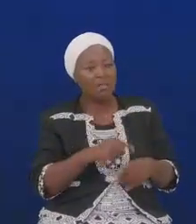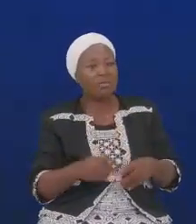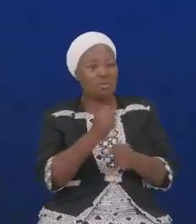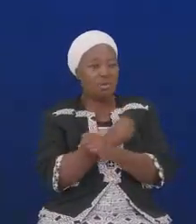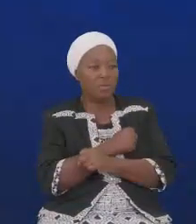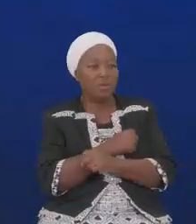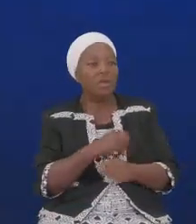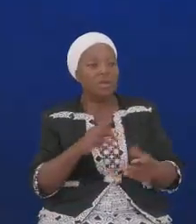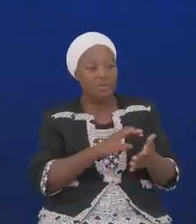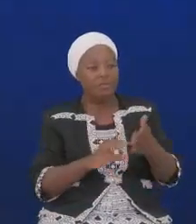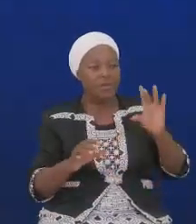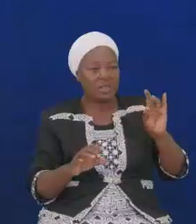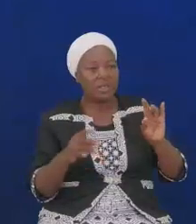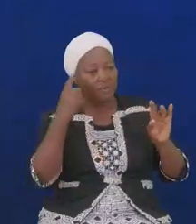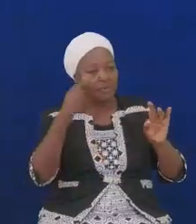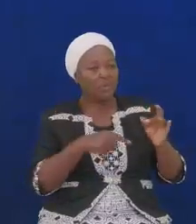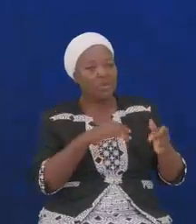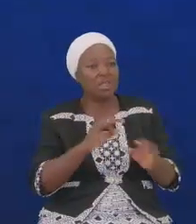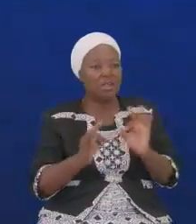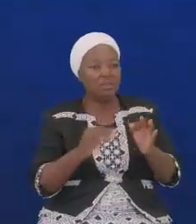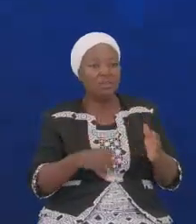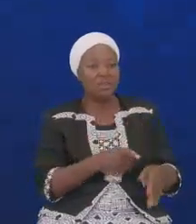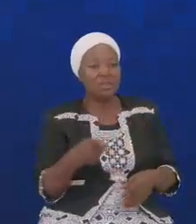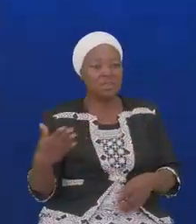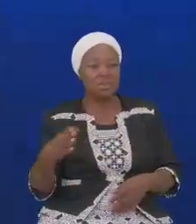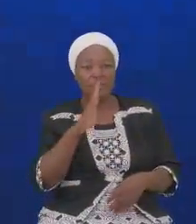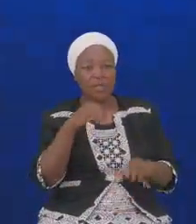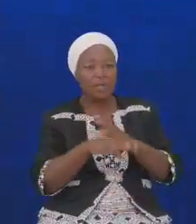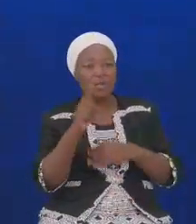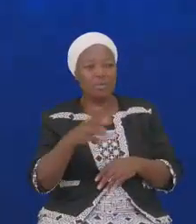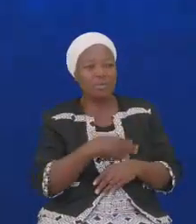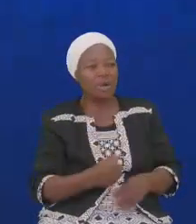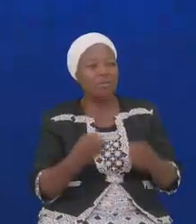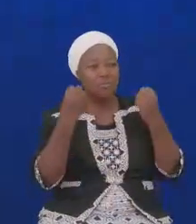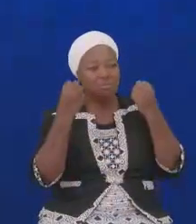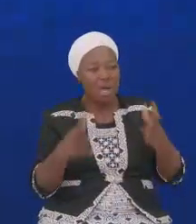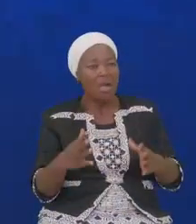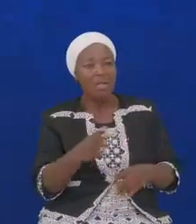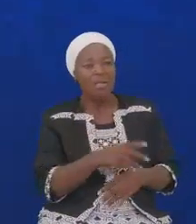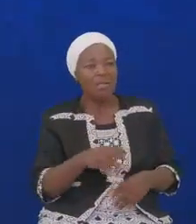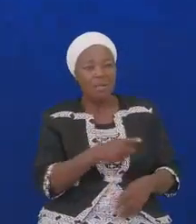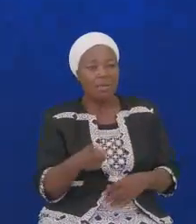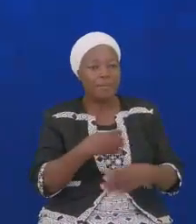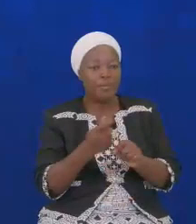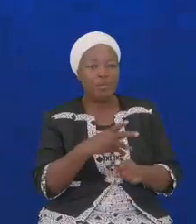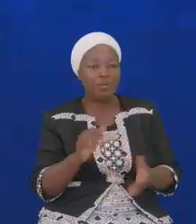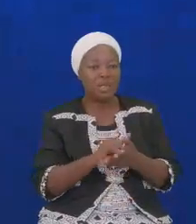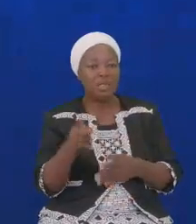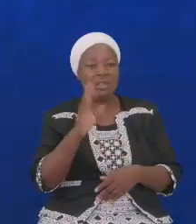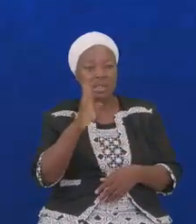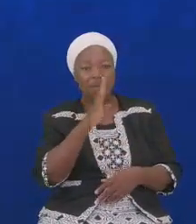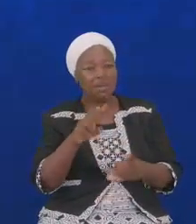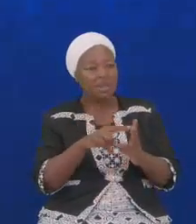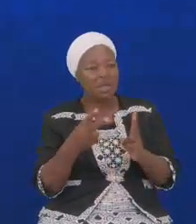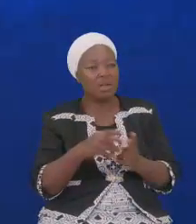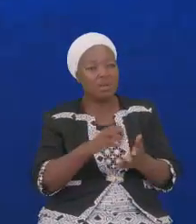if these things be in you and abound, they make you that ye shall neither be barren